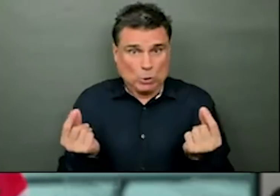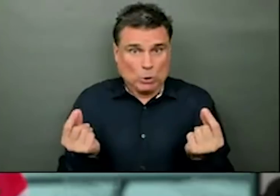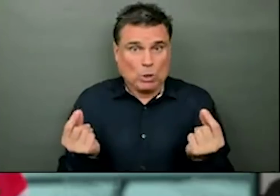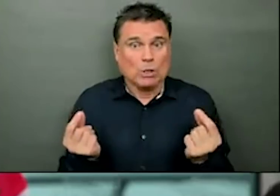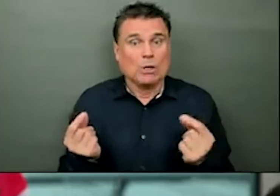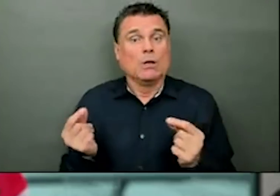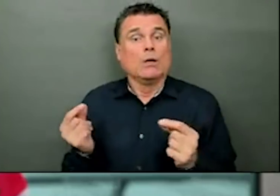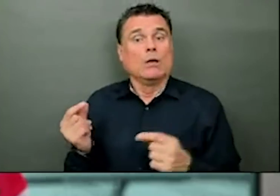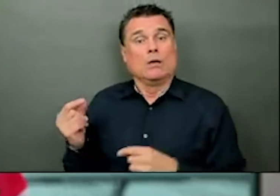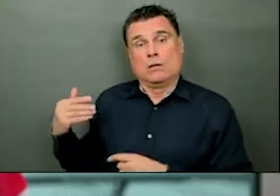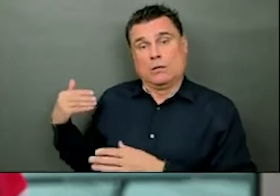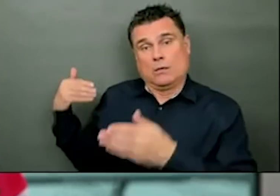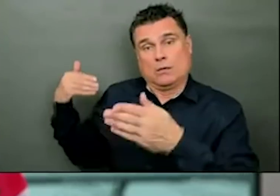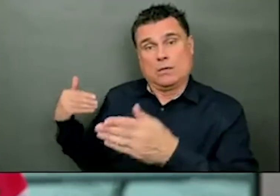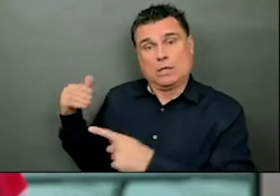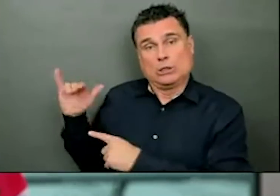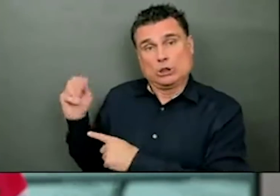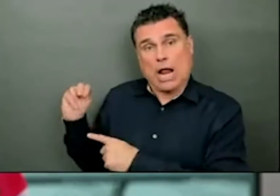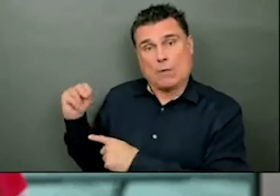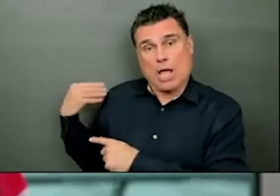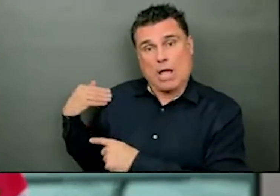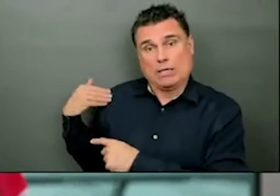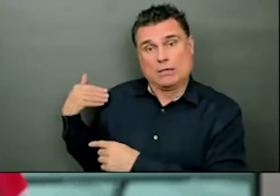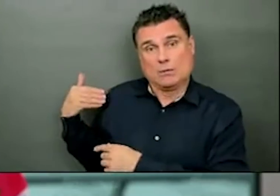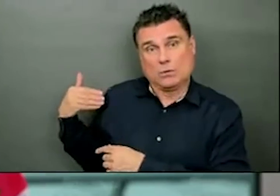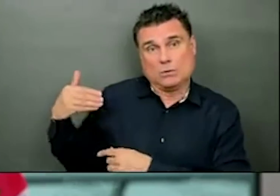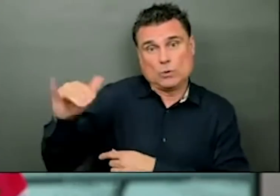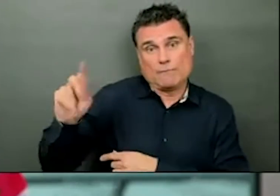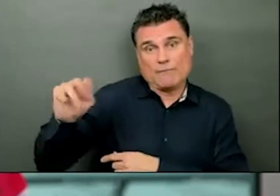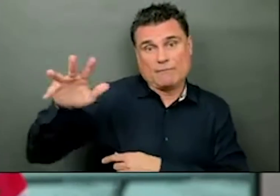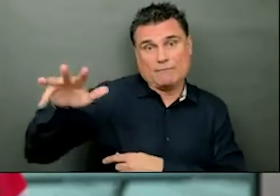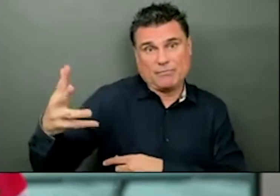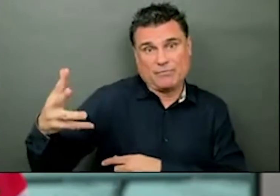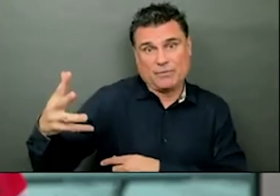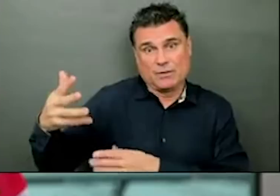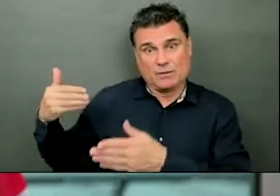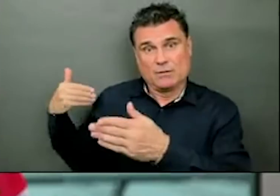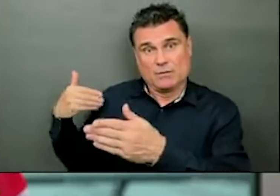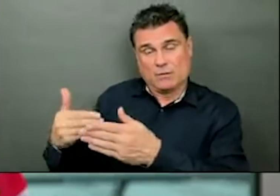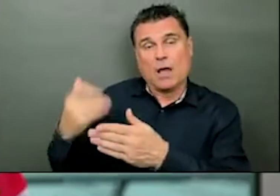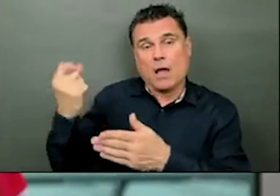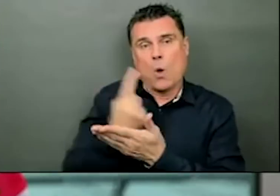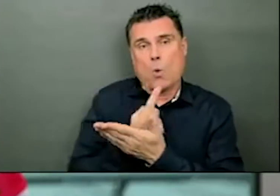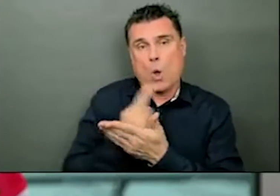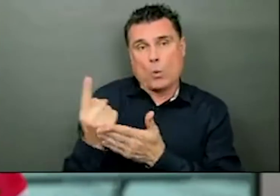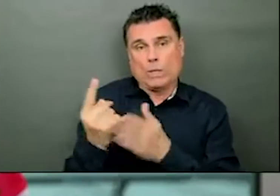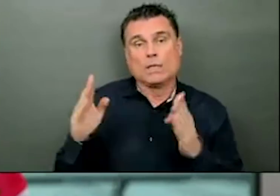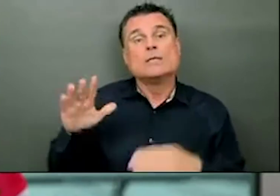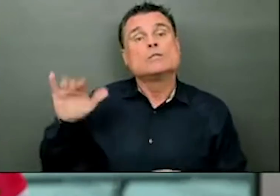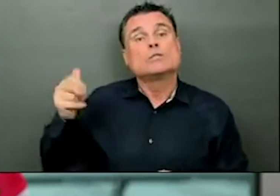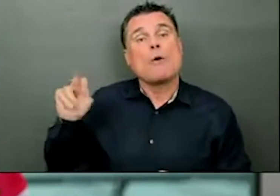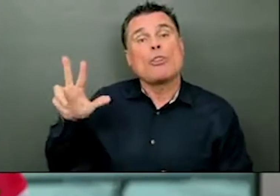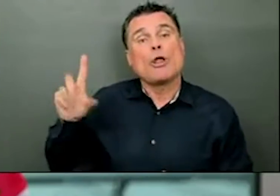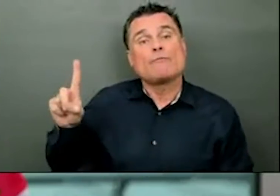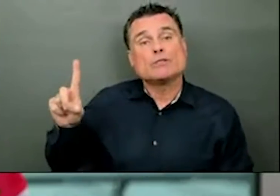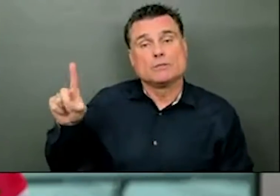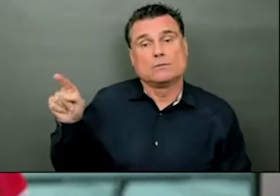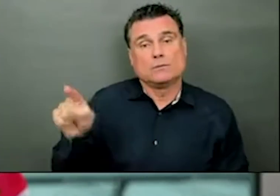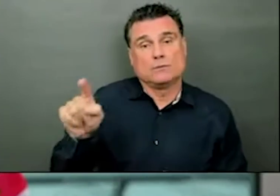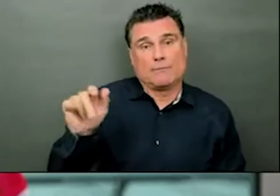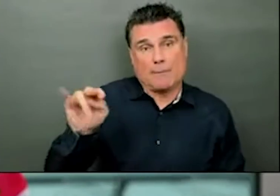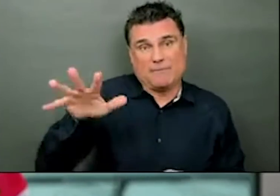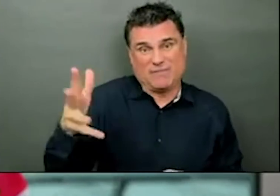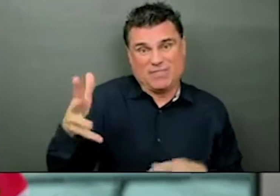February 5th with a marker to see if they might contain this variant of concern. And of